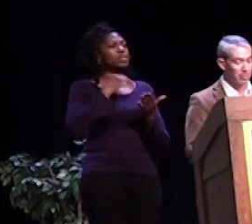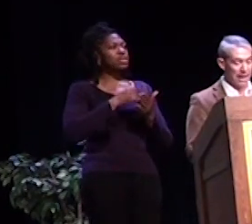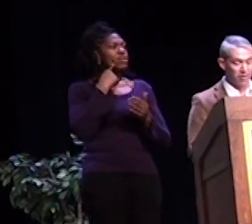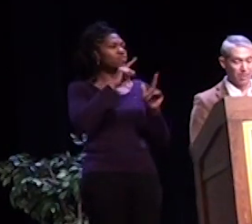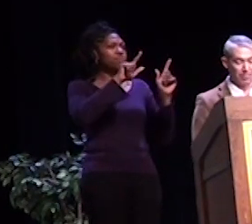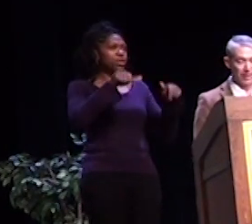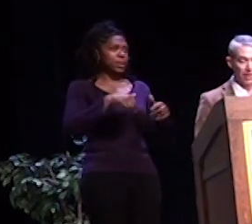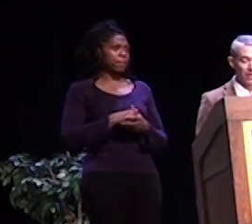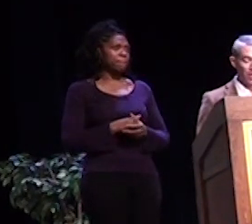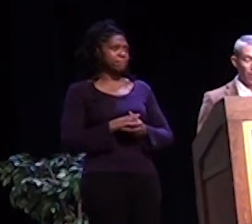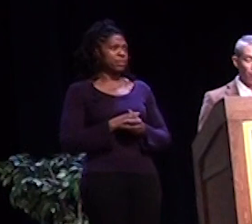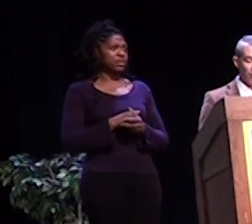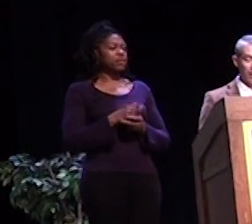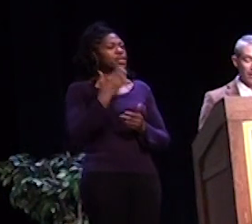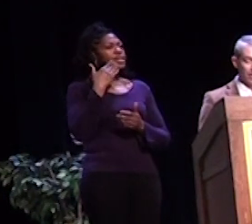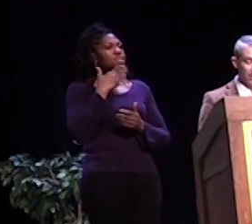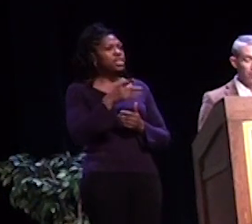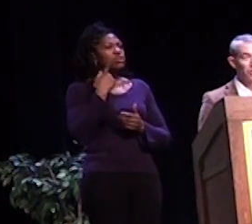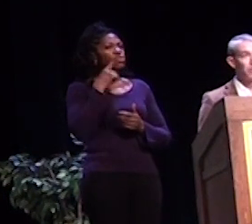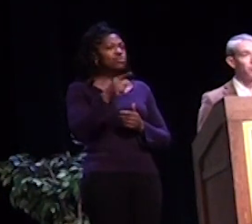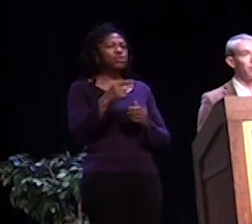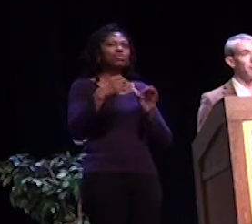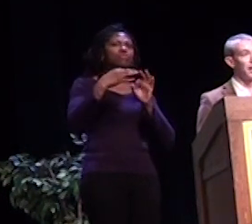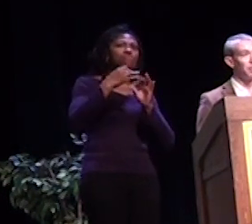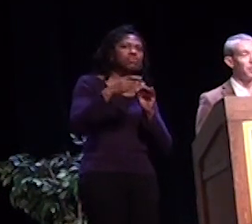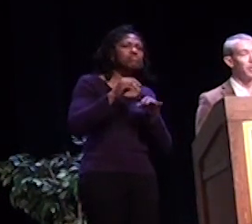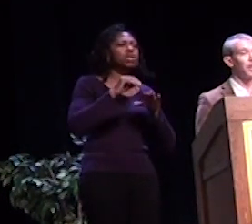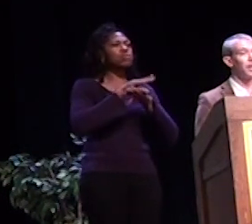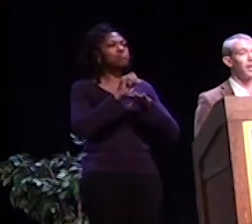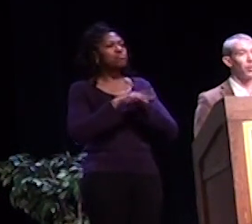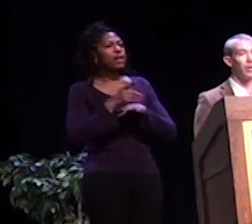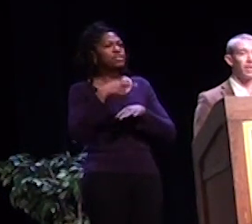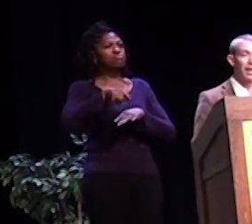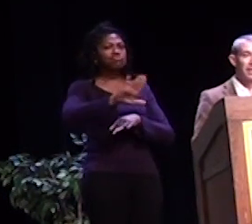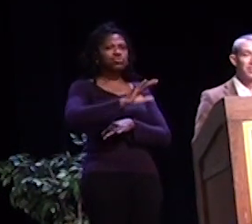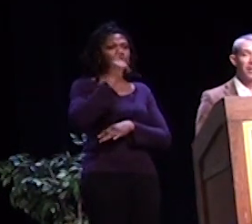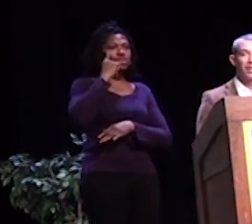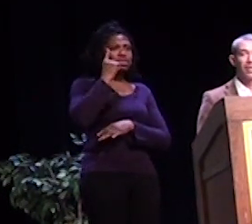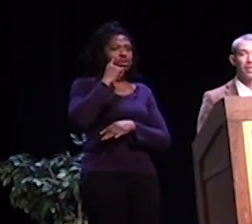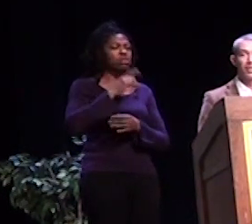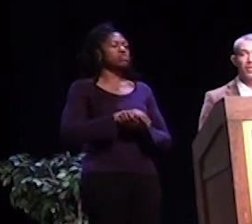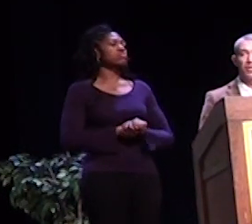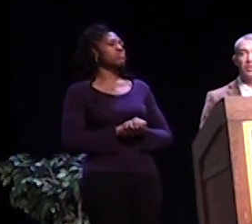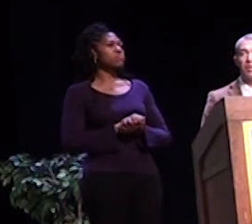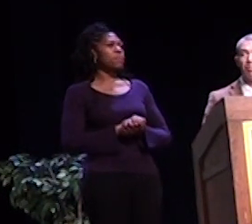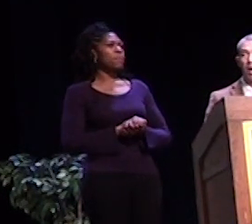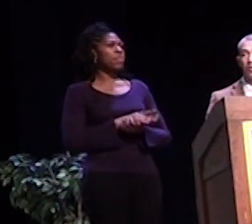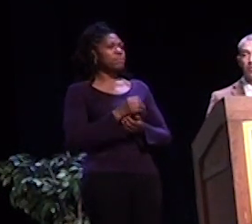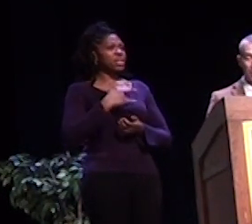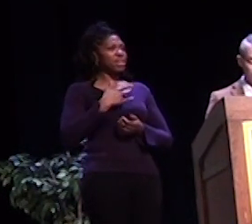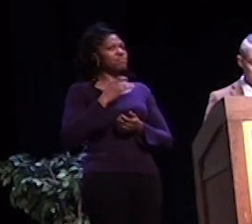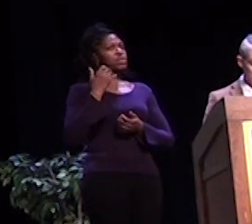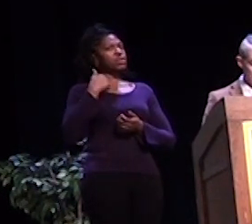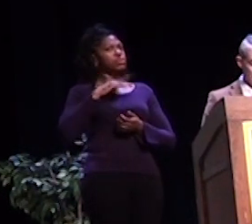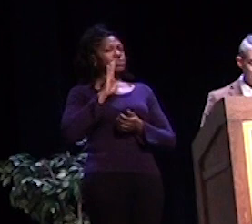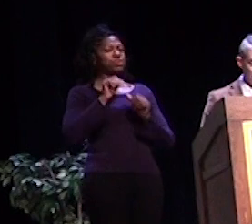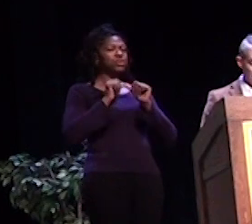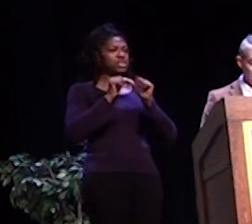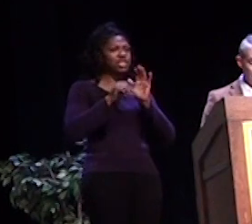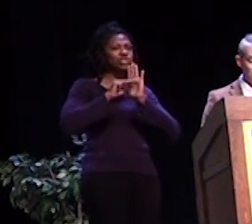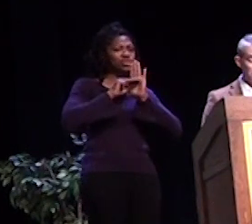our affordable housing plan one that continues to be driven by community and one that I can say continues to be a model for